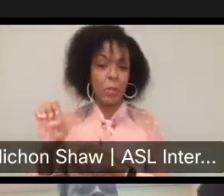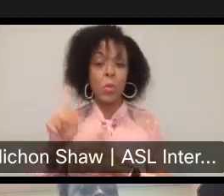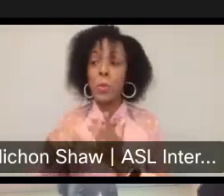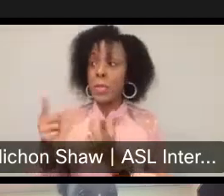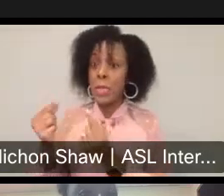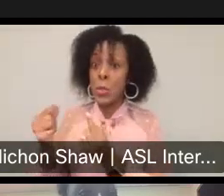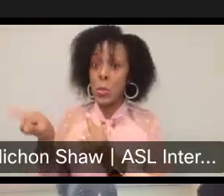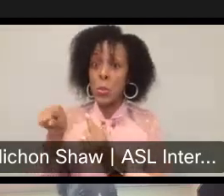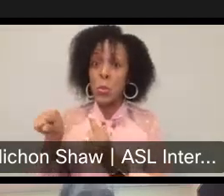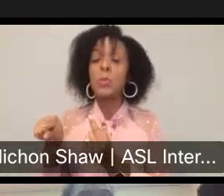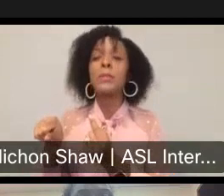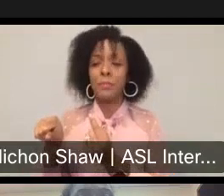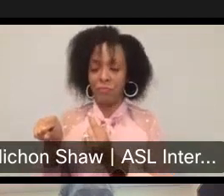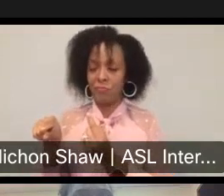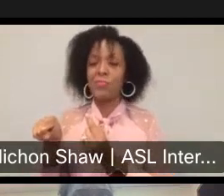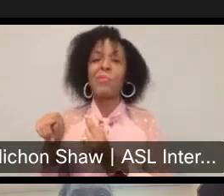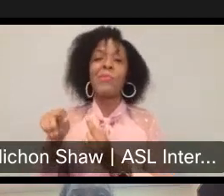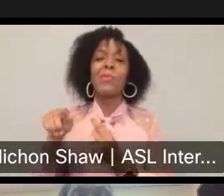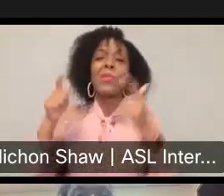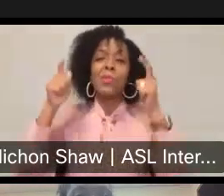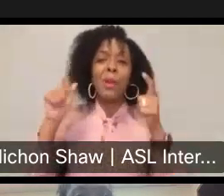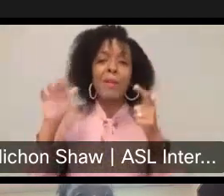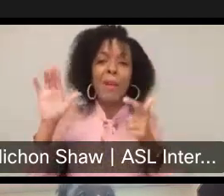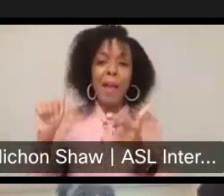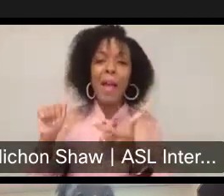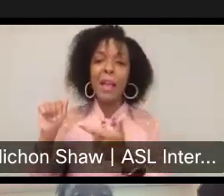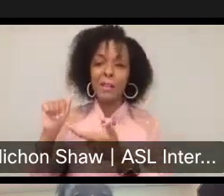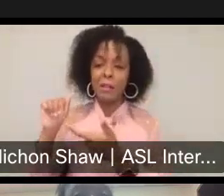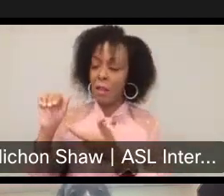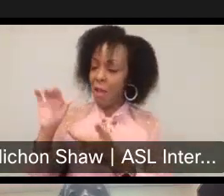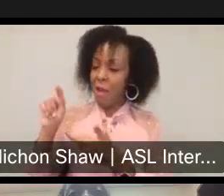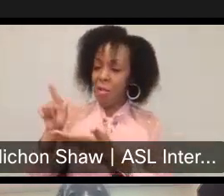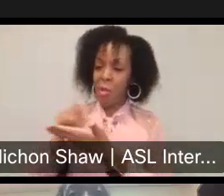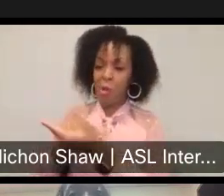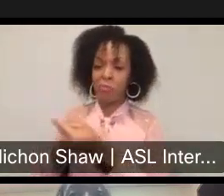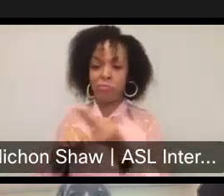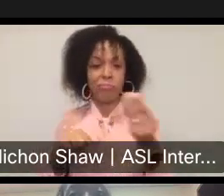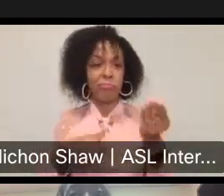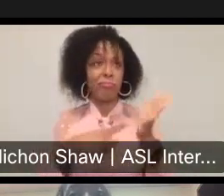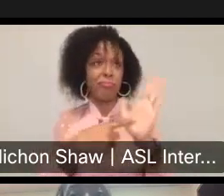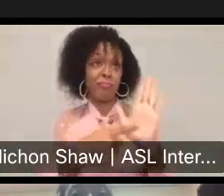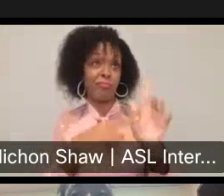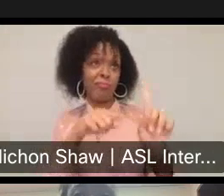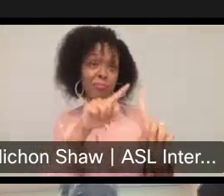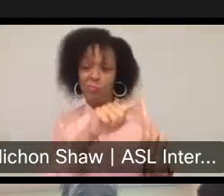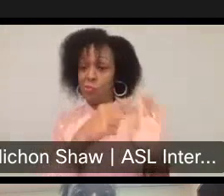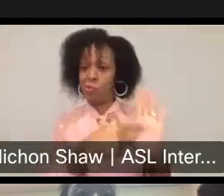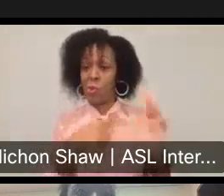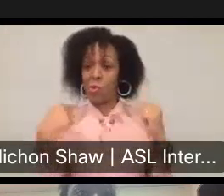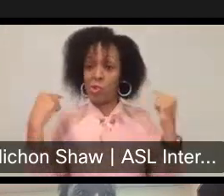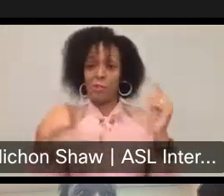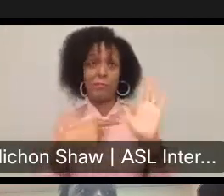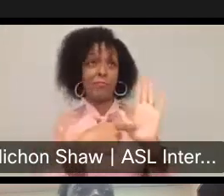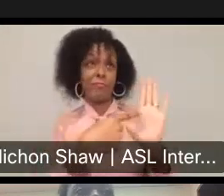year, they were able to cheer with their braids or with their locks or protective hairstyles. And the parents just thought that